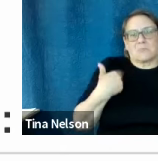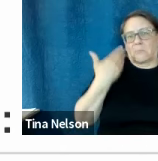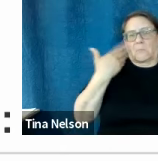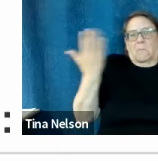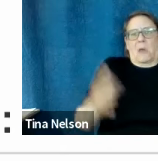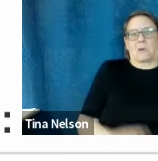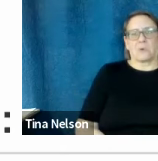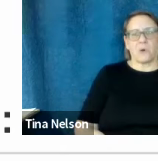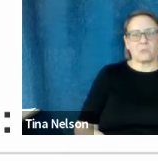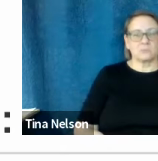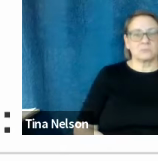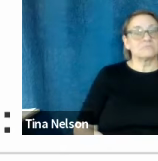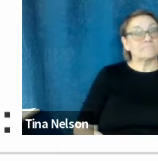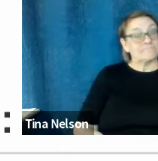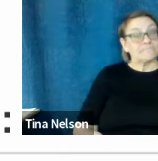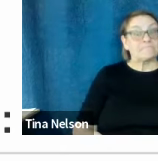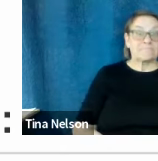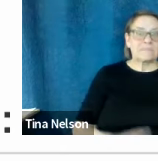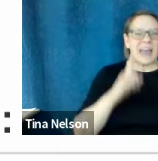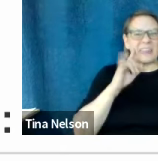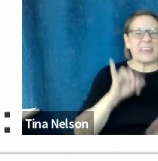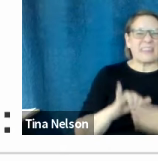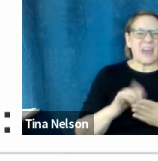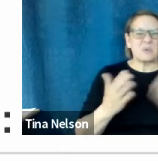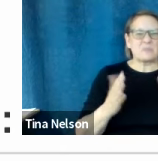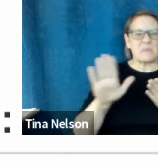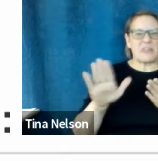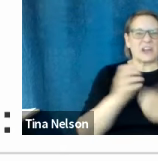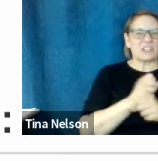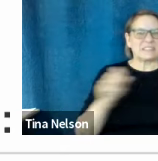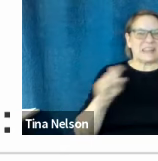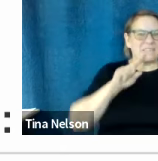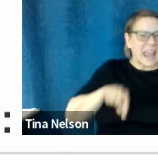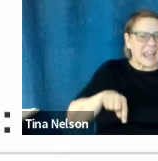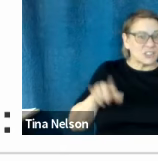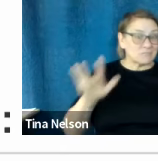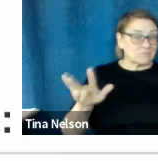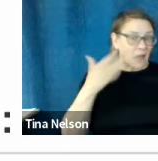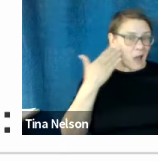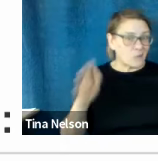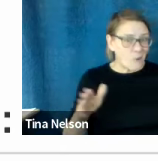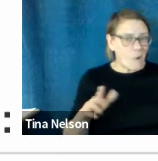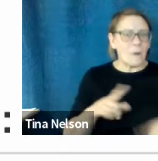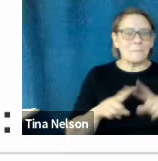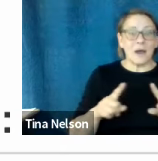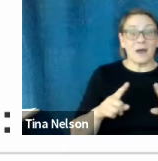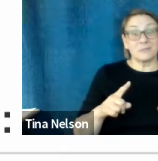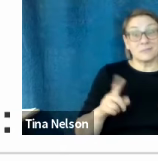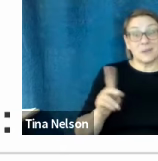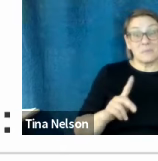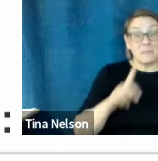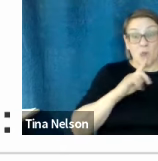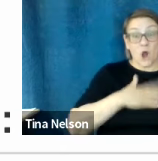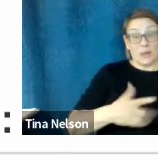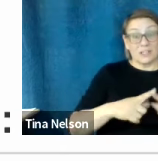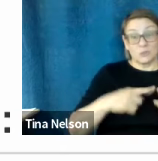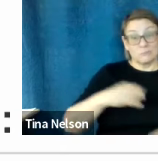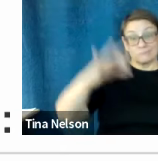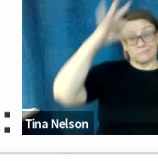I still think that gives is sort of an out, but at least we know there are people who are, who are willing to admit ignorance as opposed to